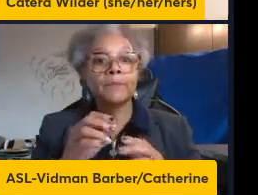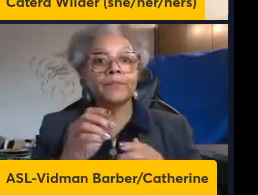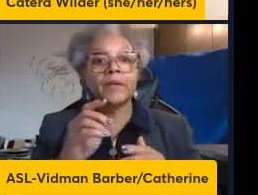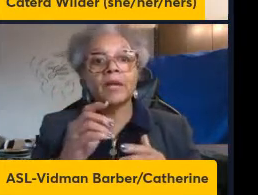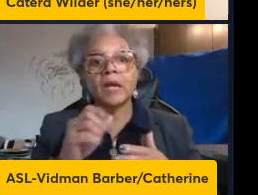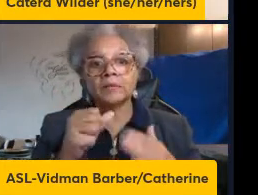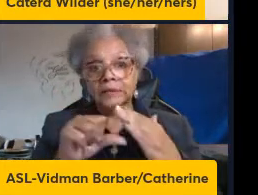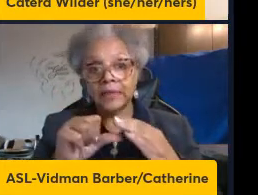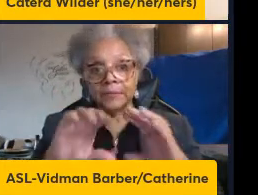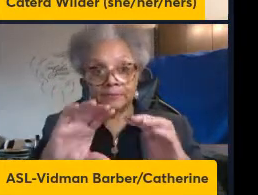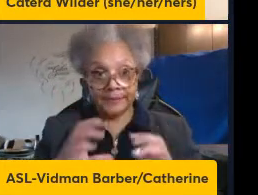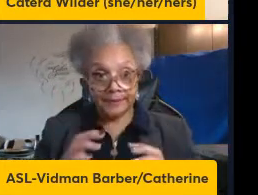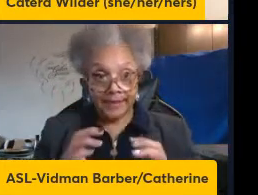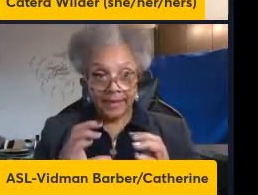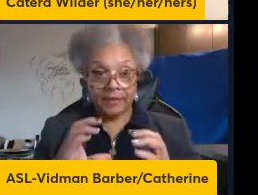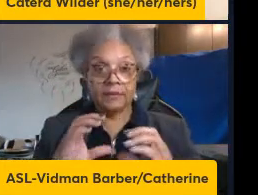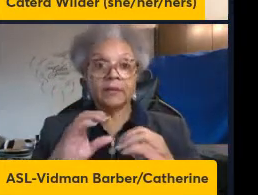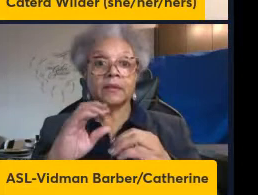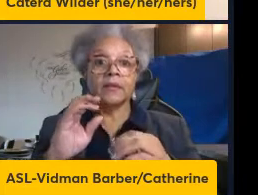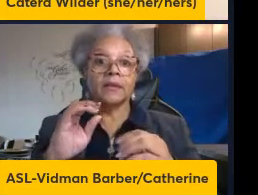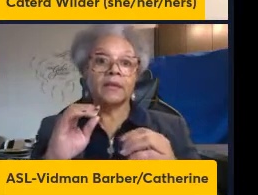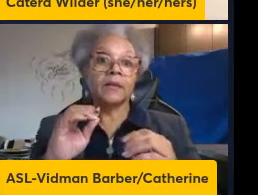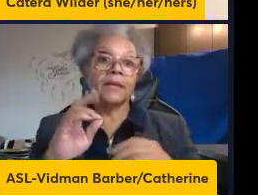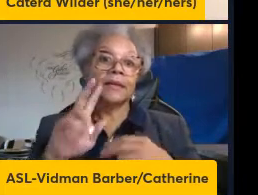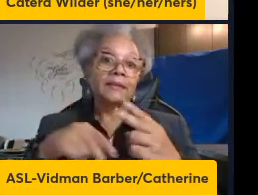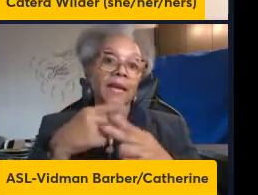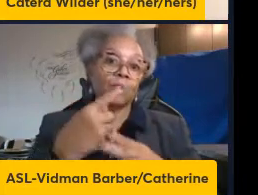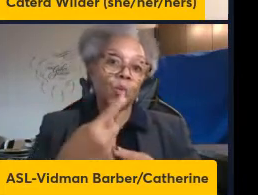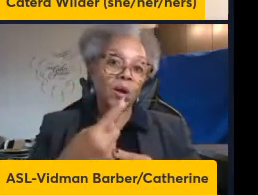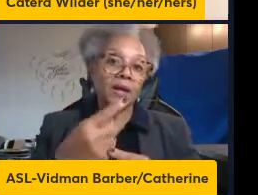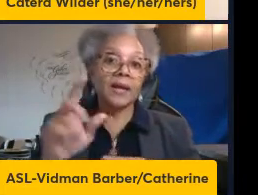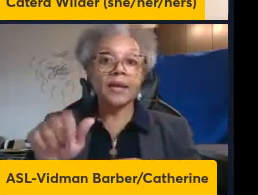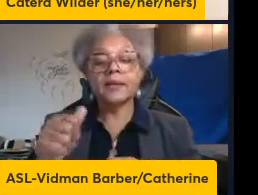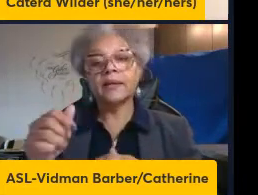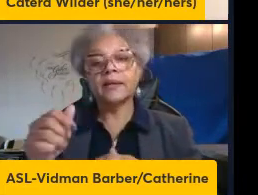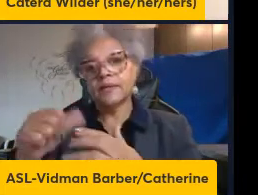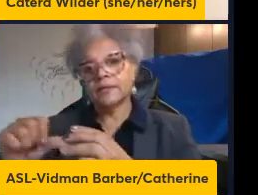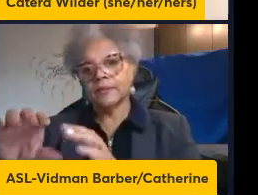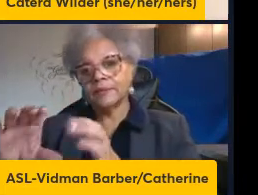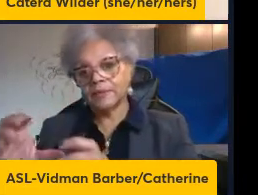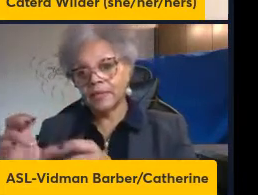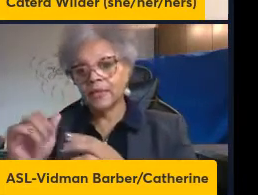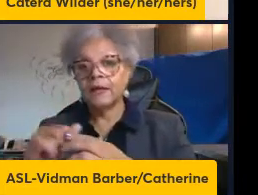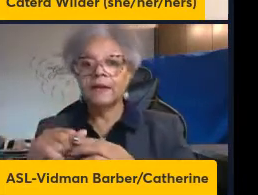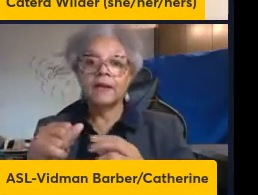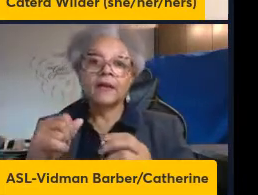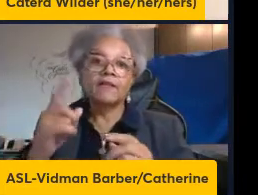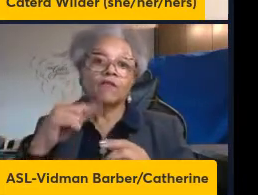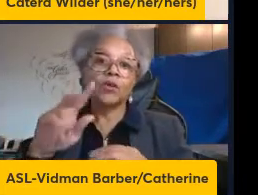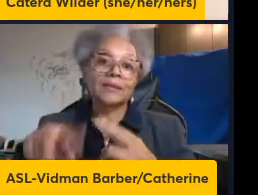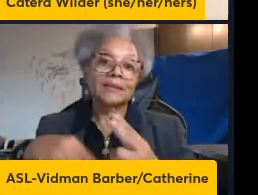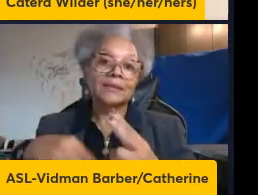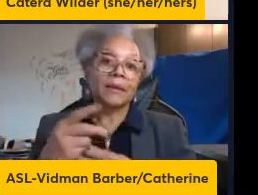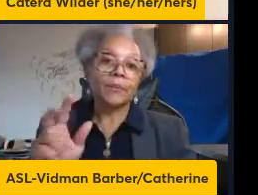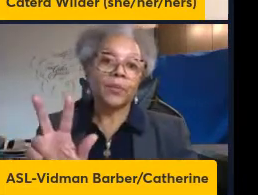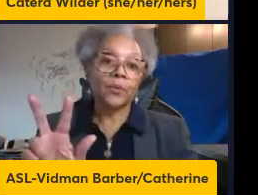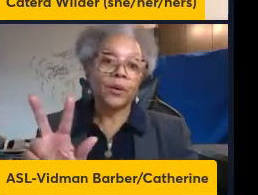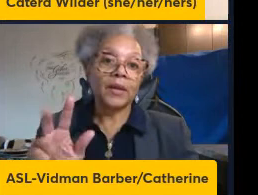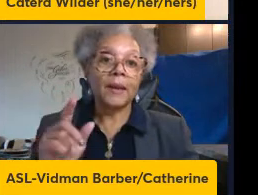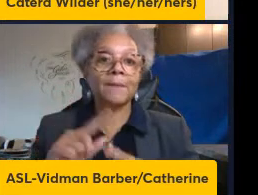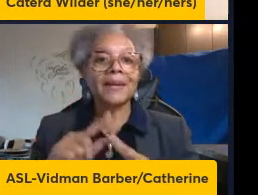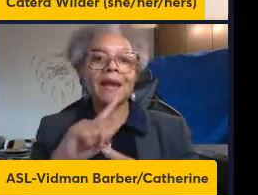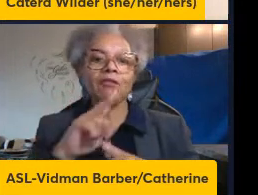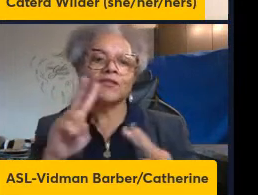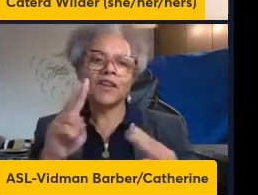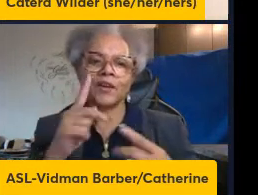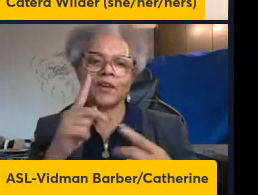cells that express type 1 interferons and another subset that express the receptor for type 3. But I was really interested in